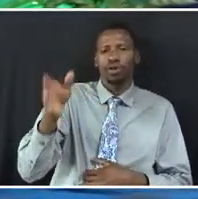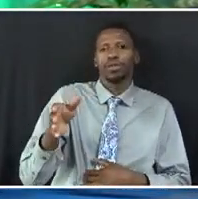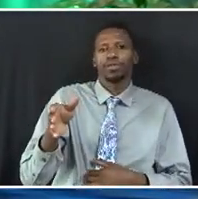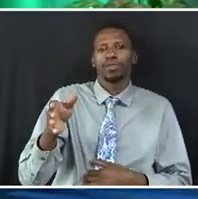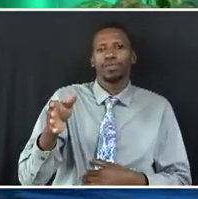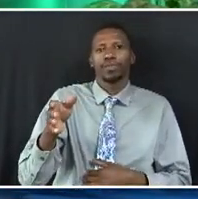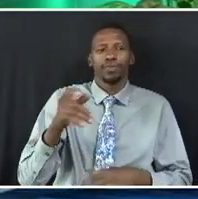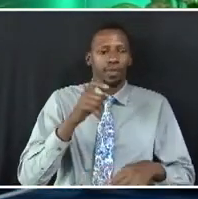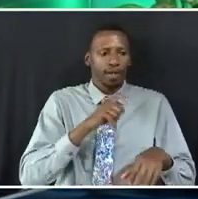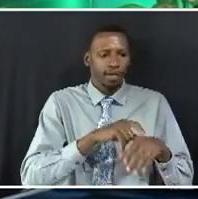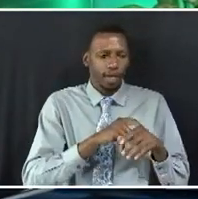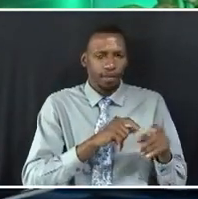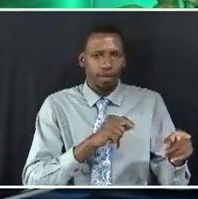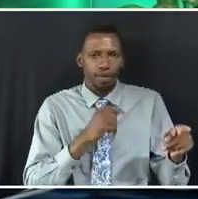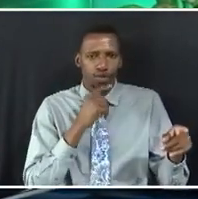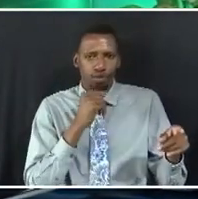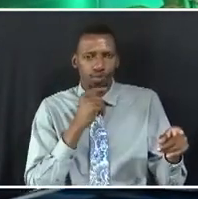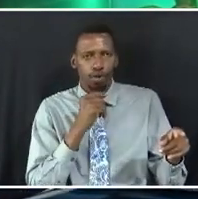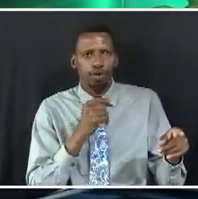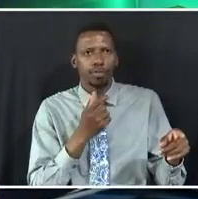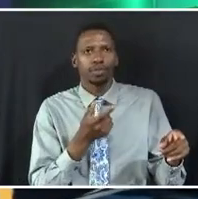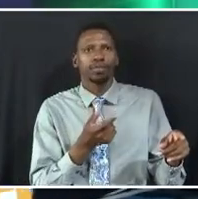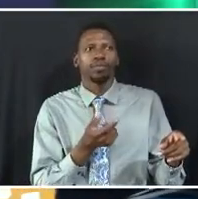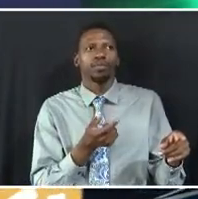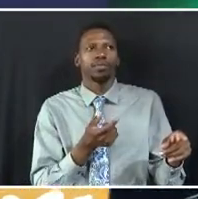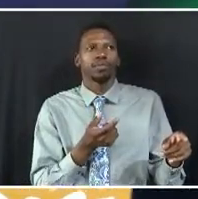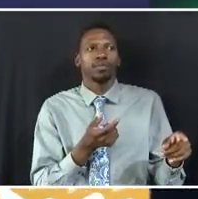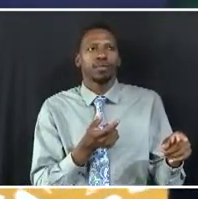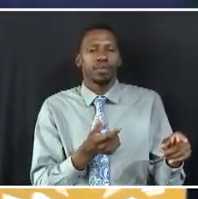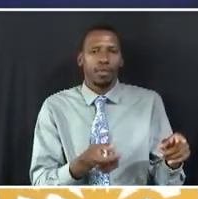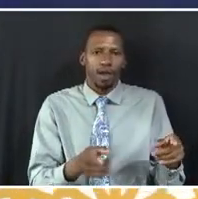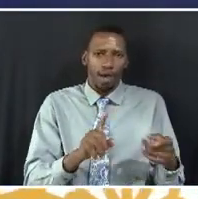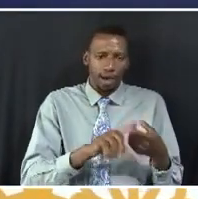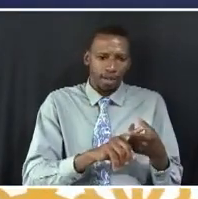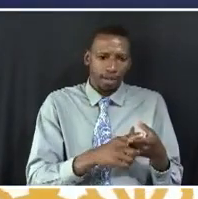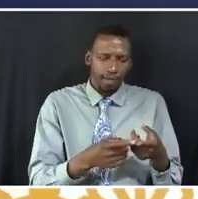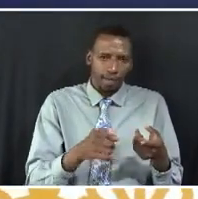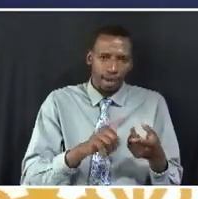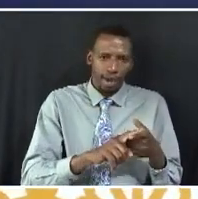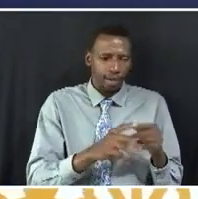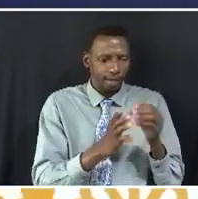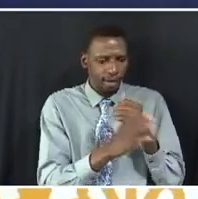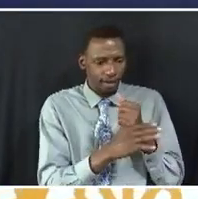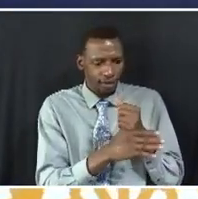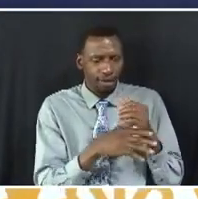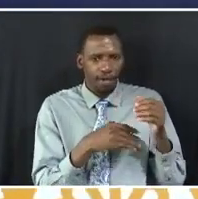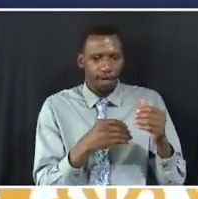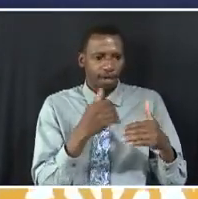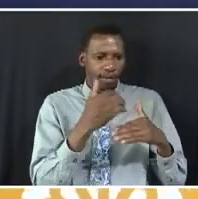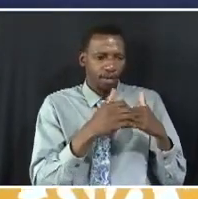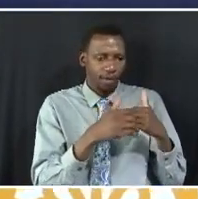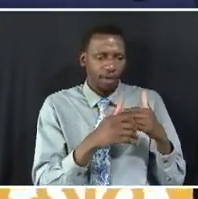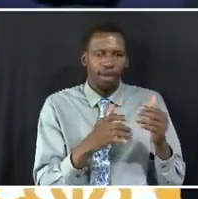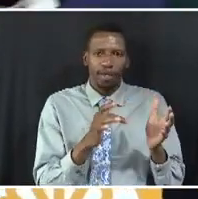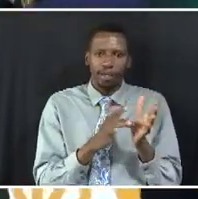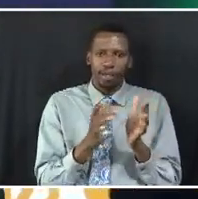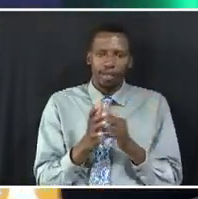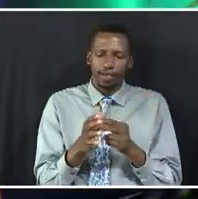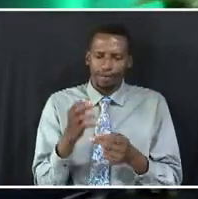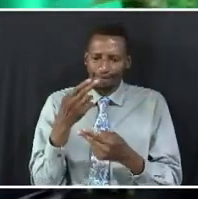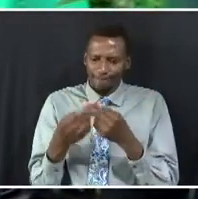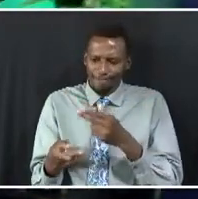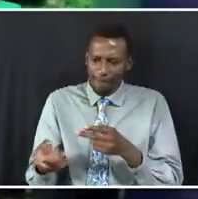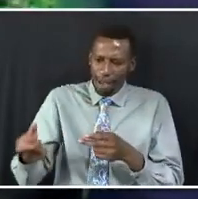While Barak was adding the fish and the loaves, Jesus was multiplying